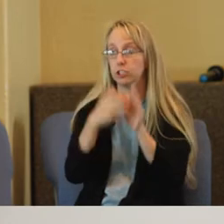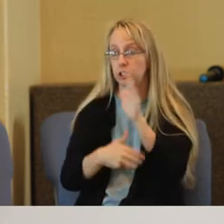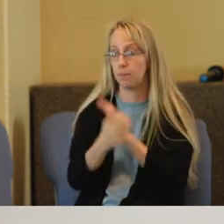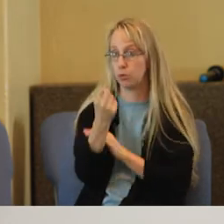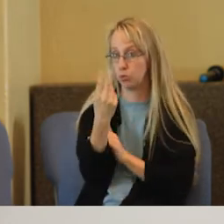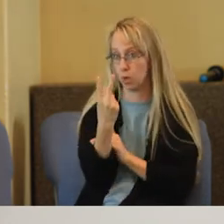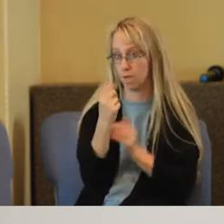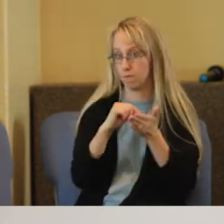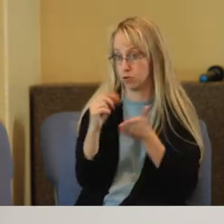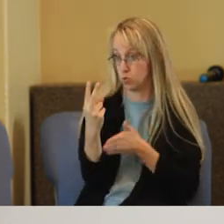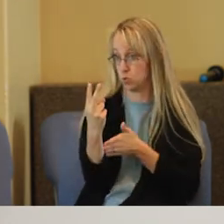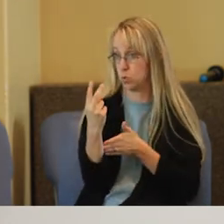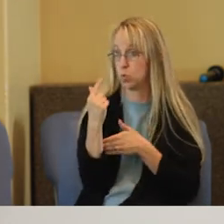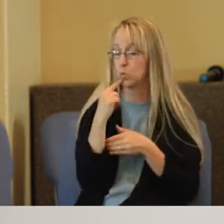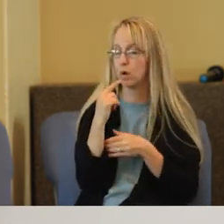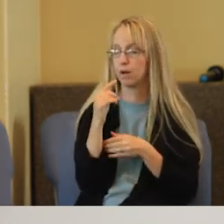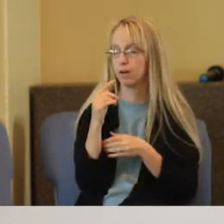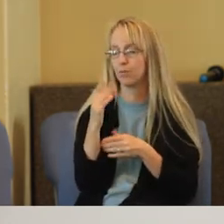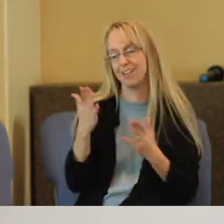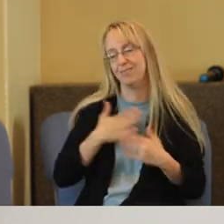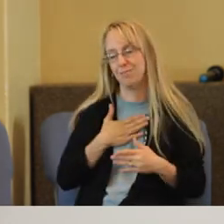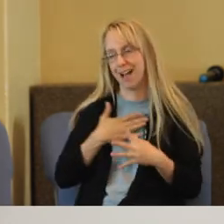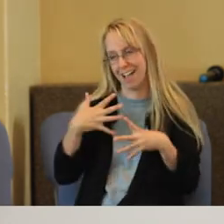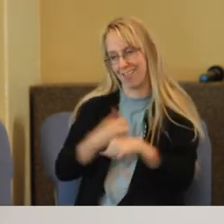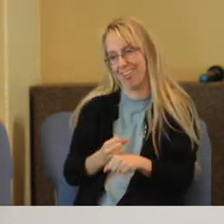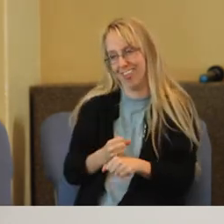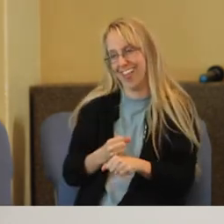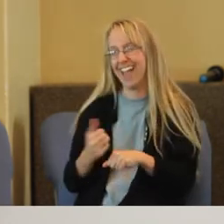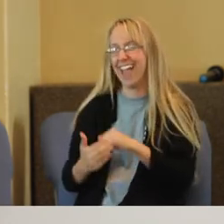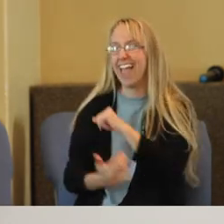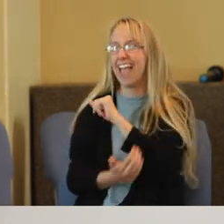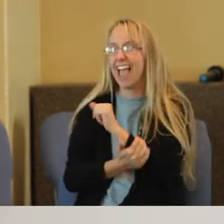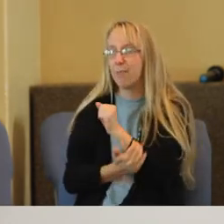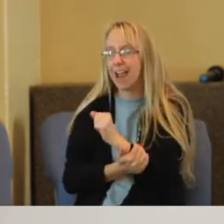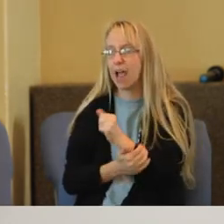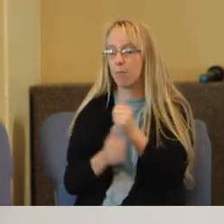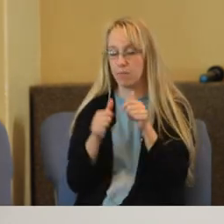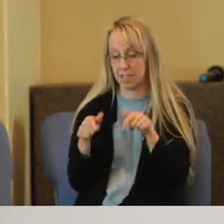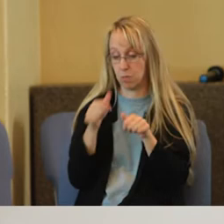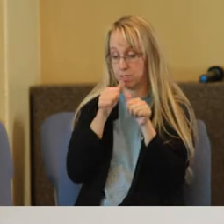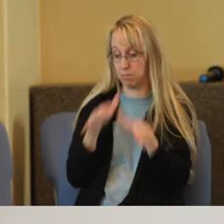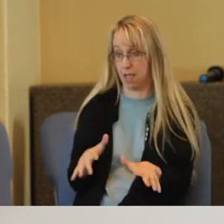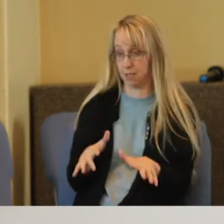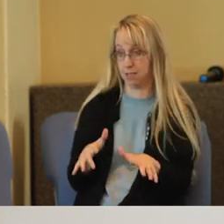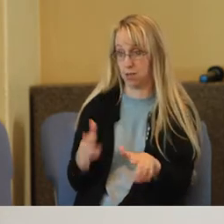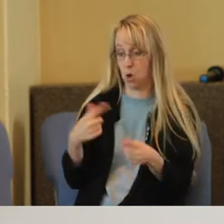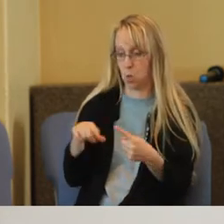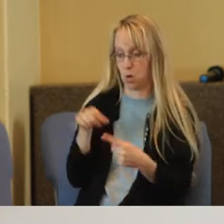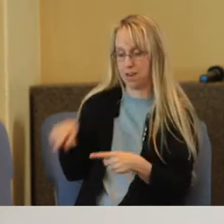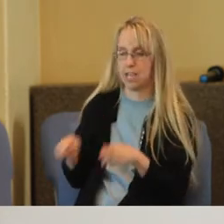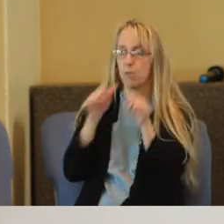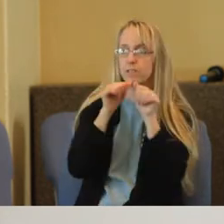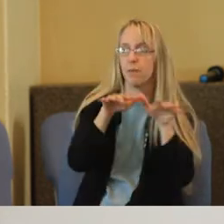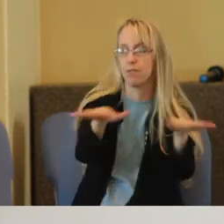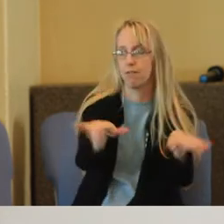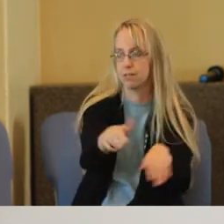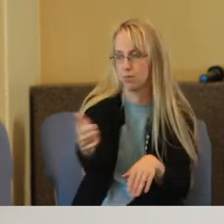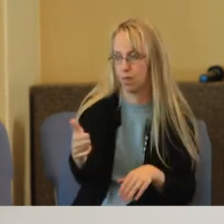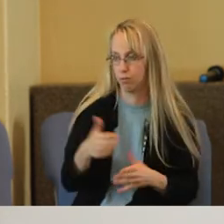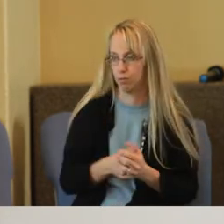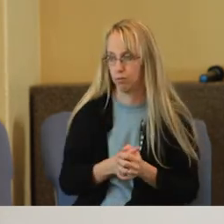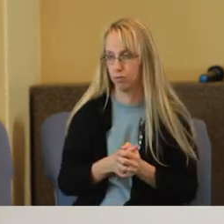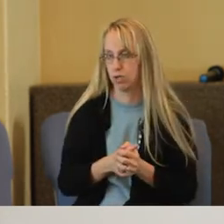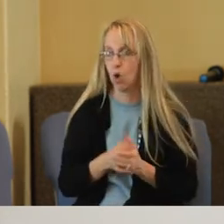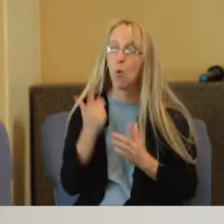2, where basically we're told, Mike's paraphrase, Abraham was blessed to be a blessing. And I always tell folks, well, you go